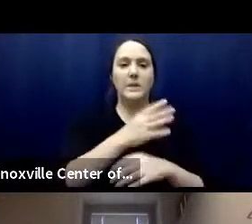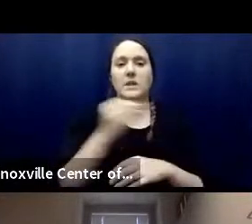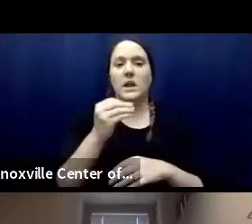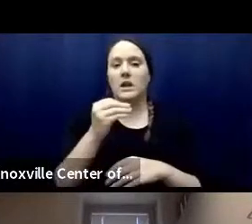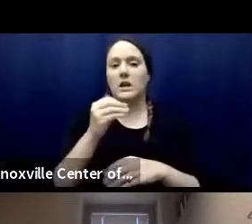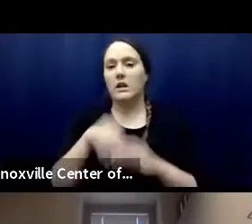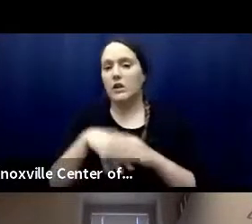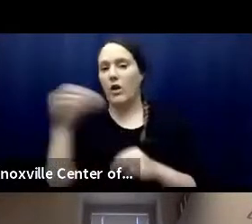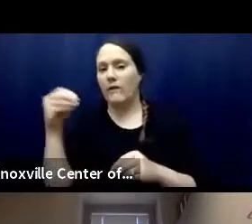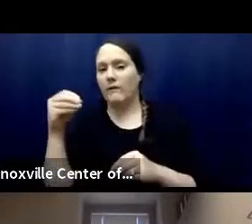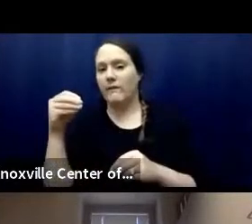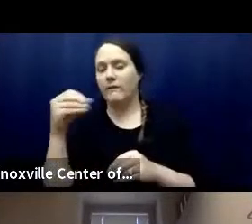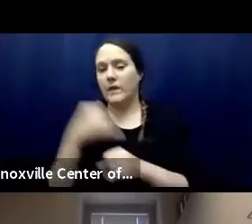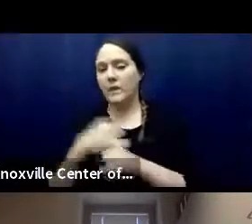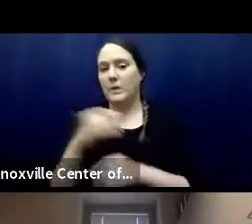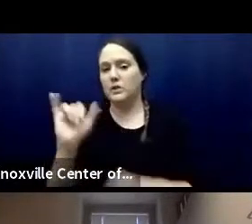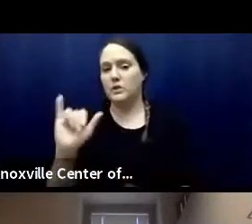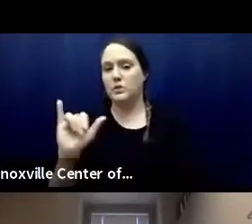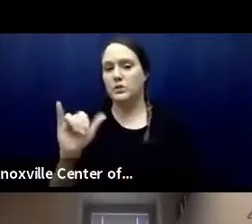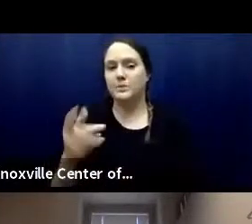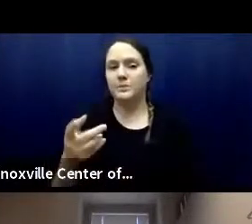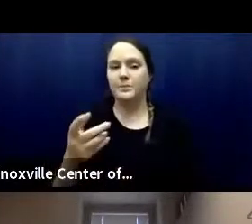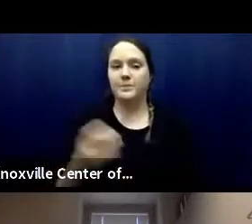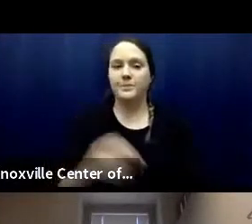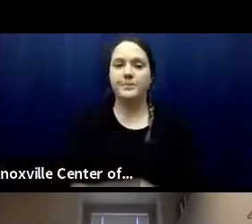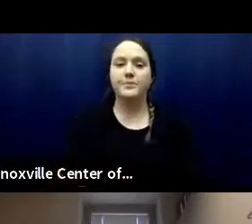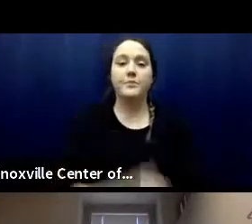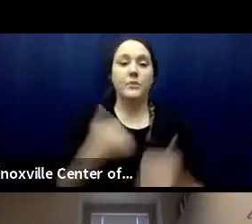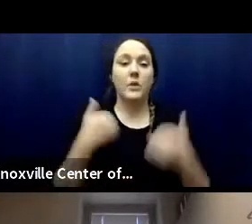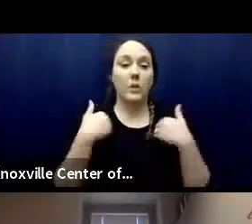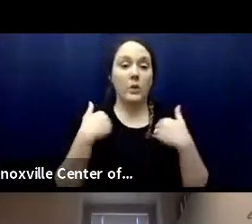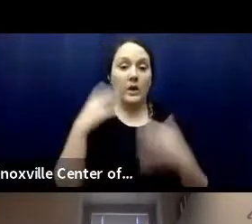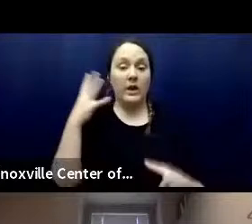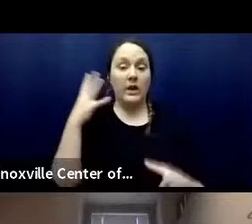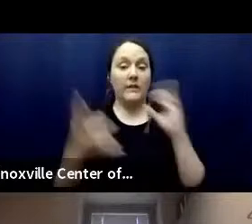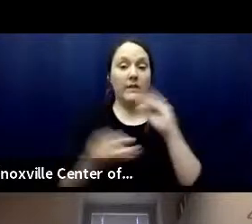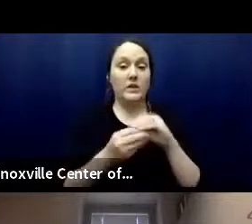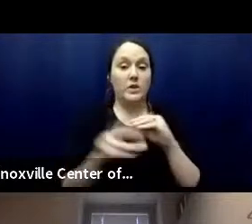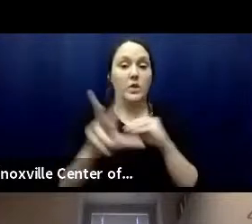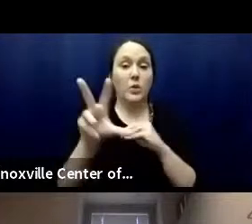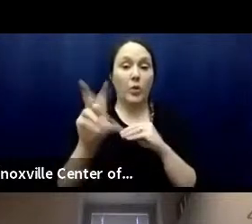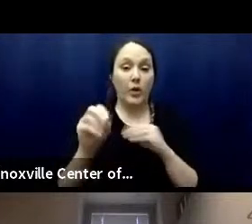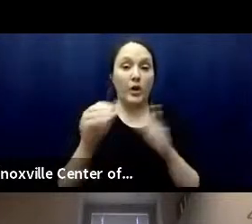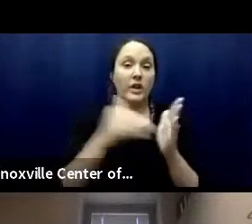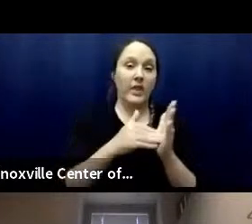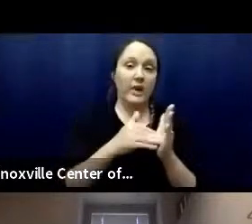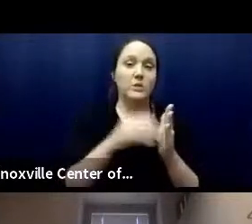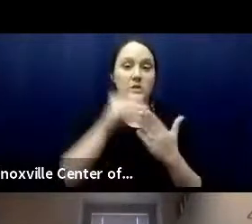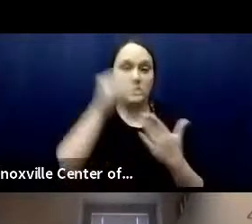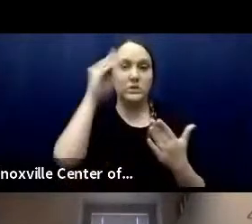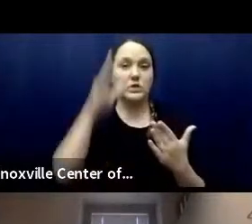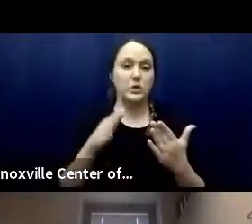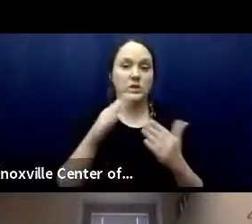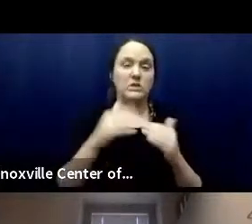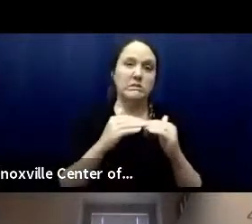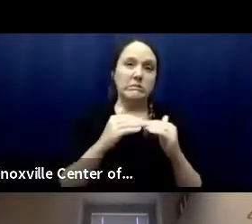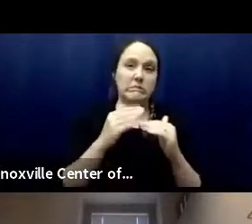off Yeah. campus now? It's, So I we think that's have, 700 or so. We have Is a that total of 30,000 students, roughly, a little over